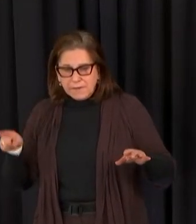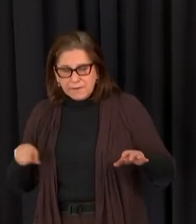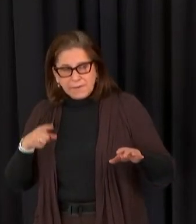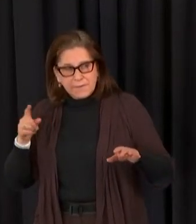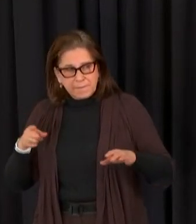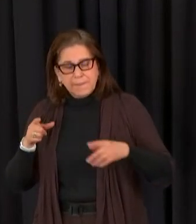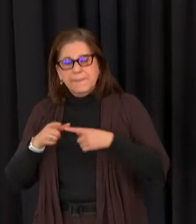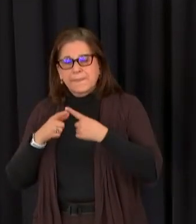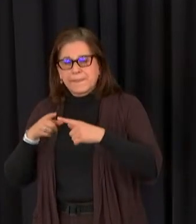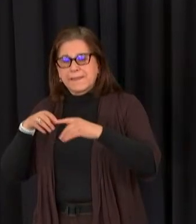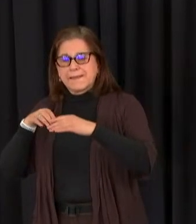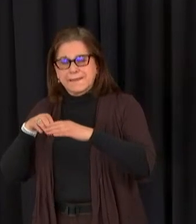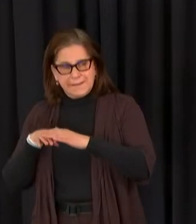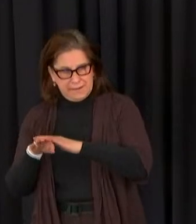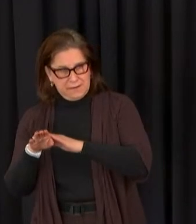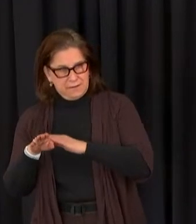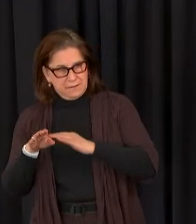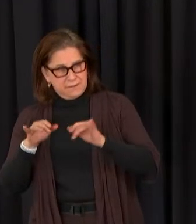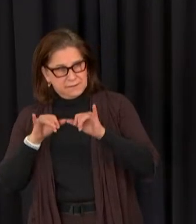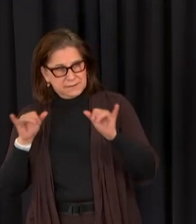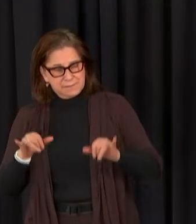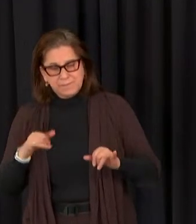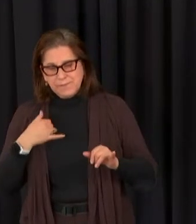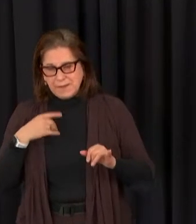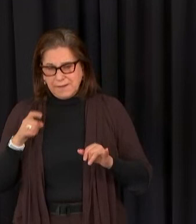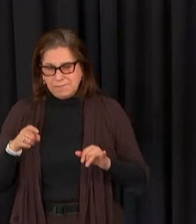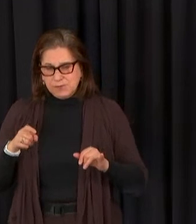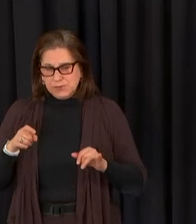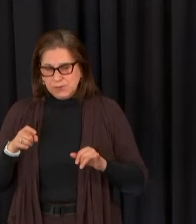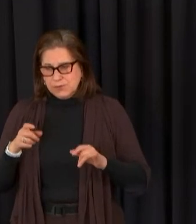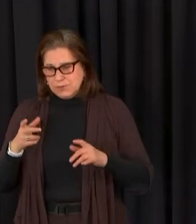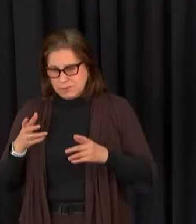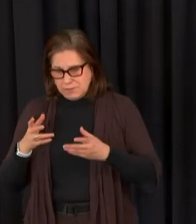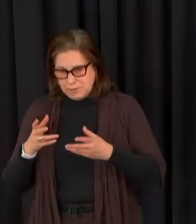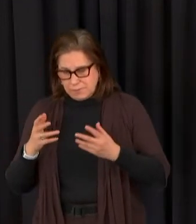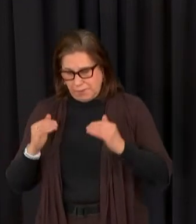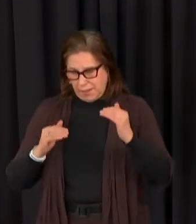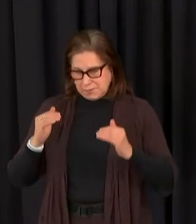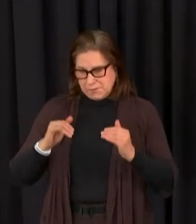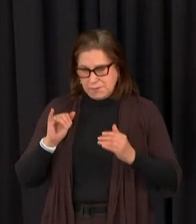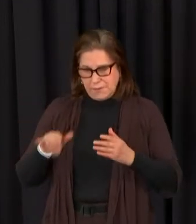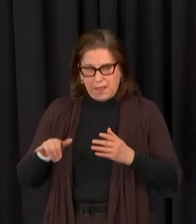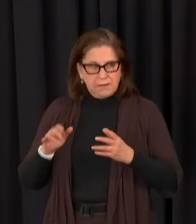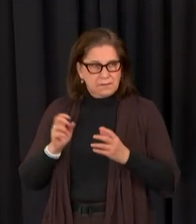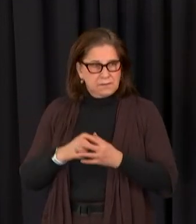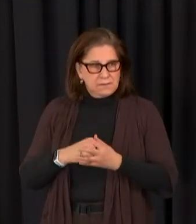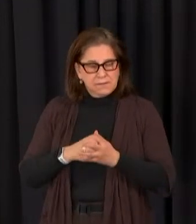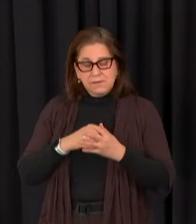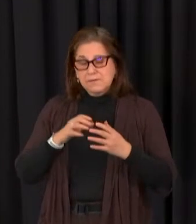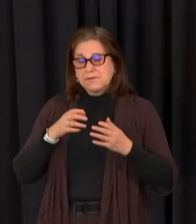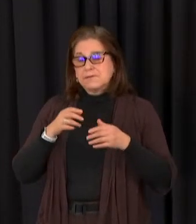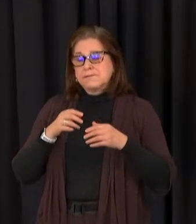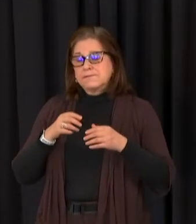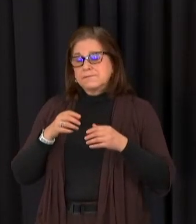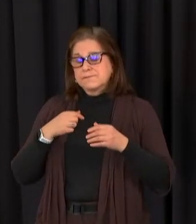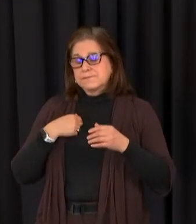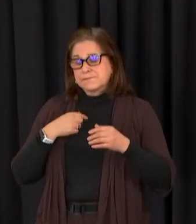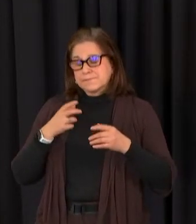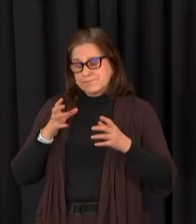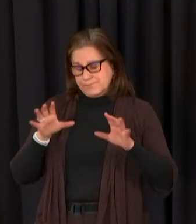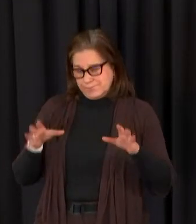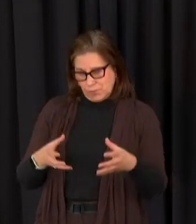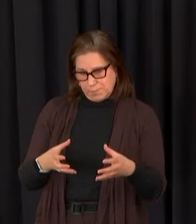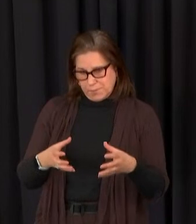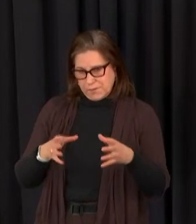the system is able to be balanced accordingly, right? So what we're hoping to do with this pre-registration system is flatten that spike, right? So we